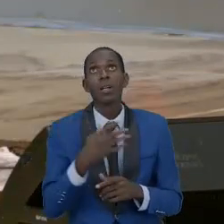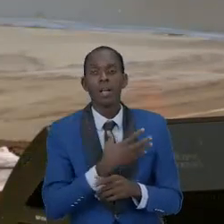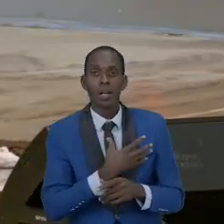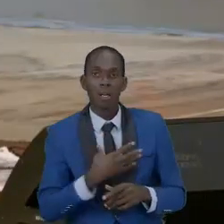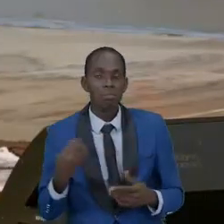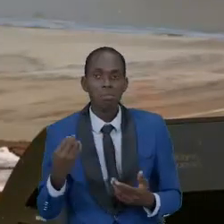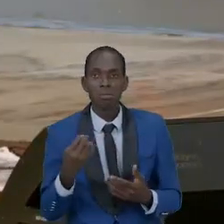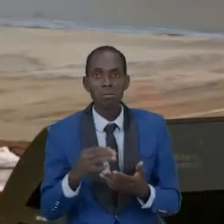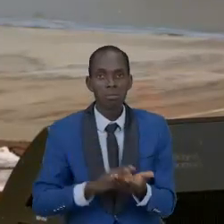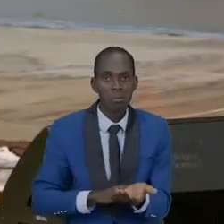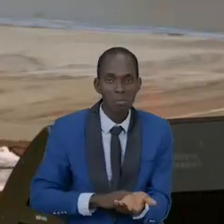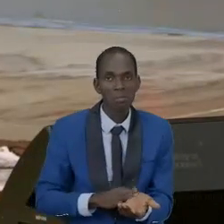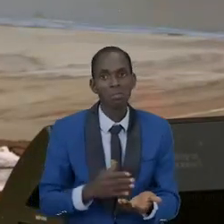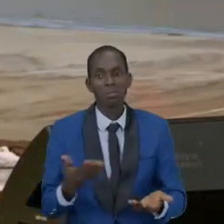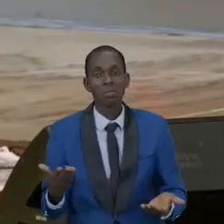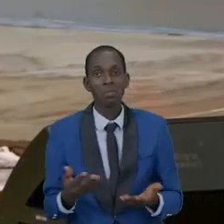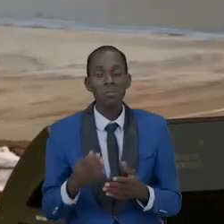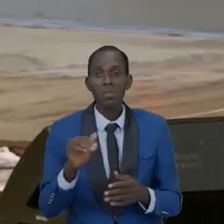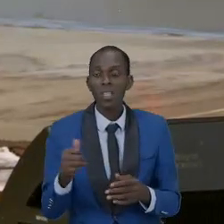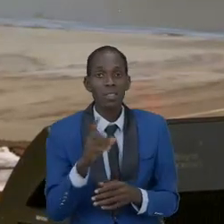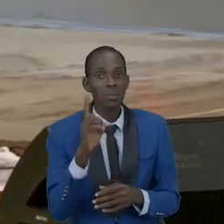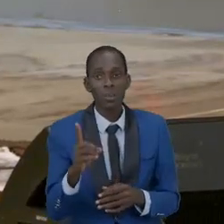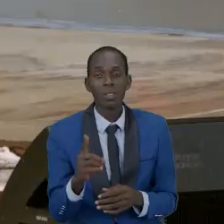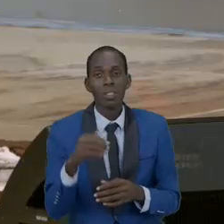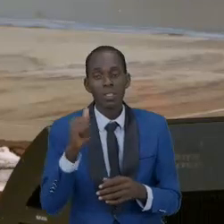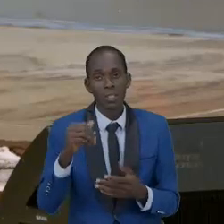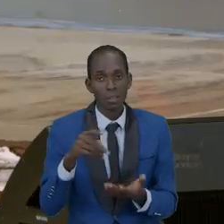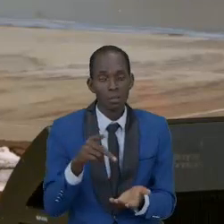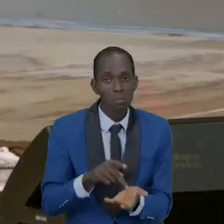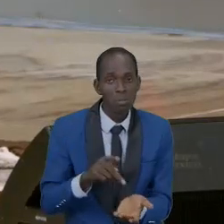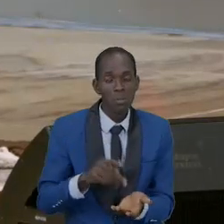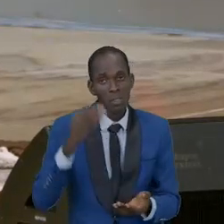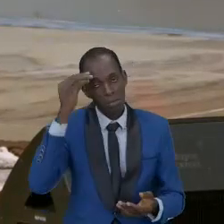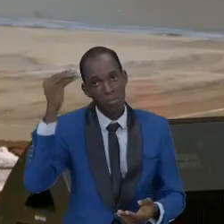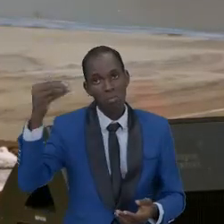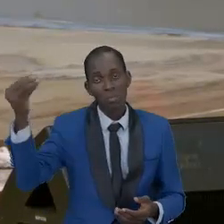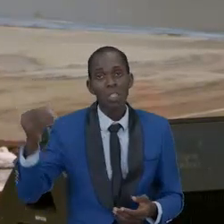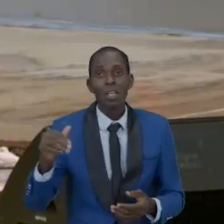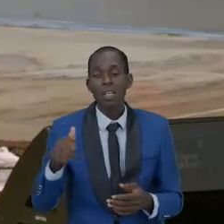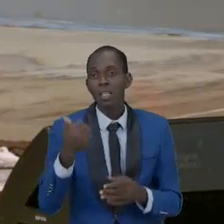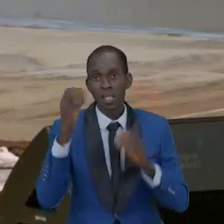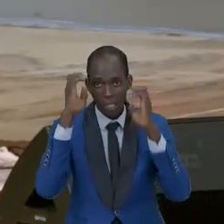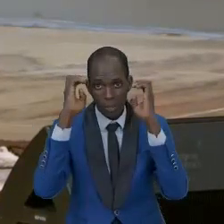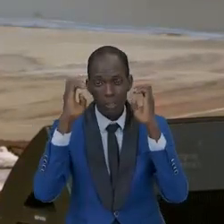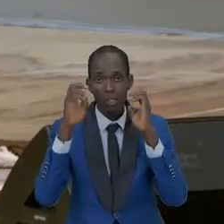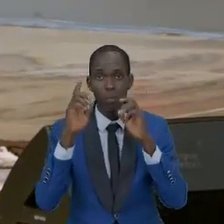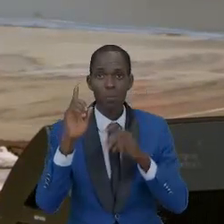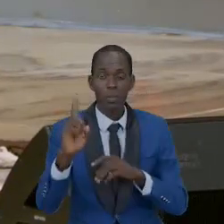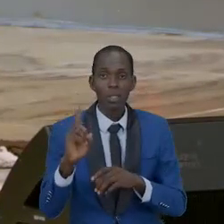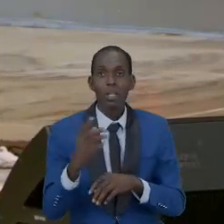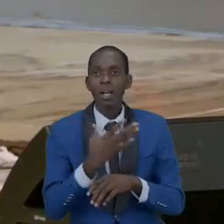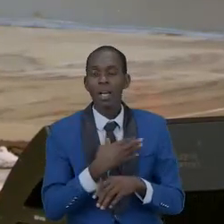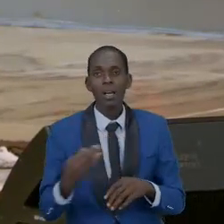or red, anyone, a philosopher, a psychologist, anyone, an educated one, an